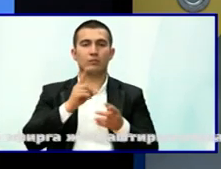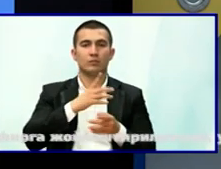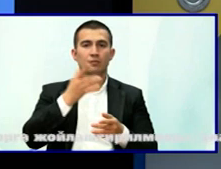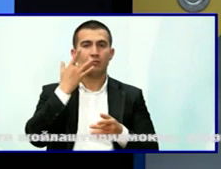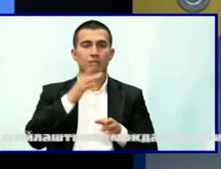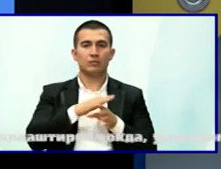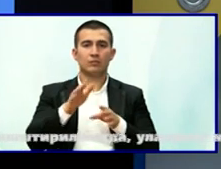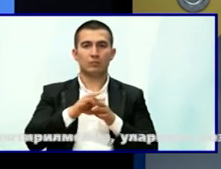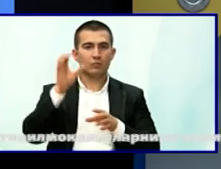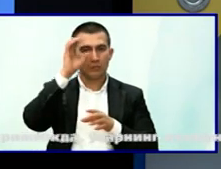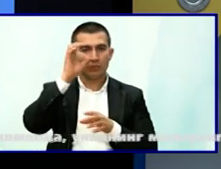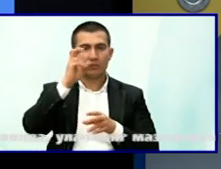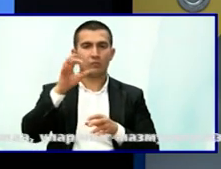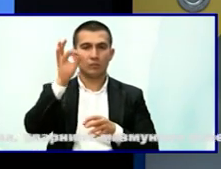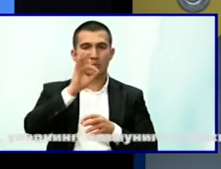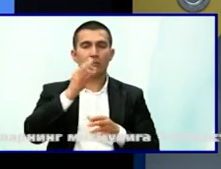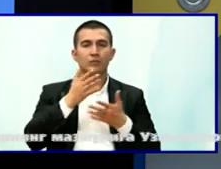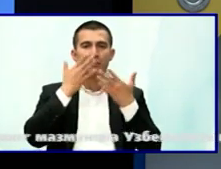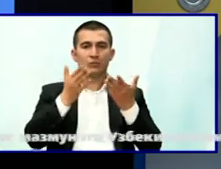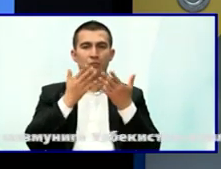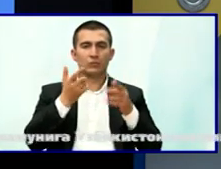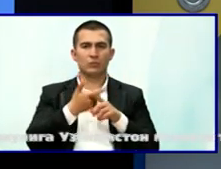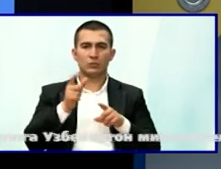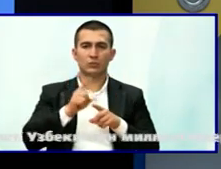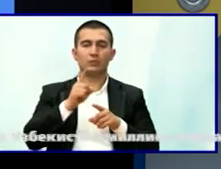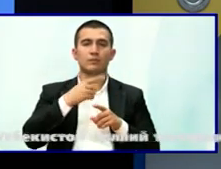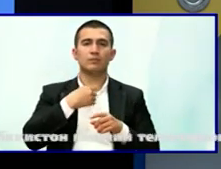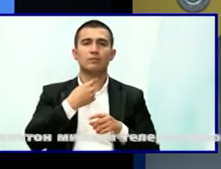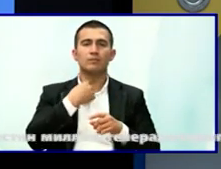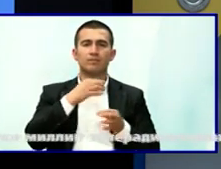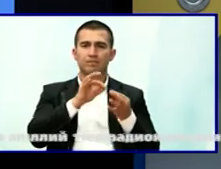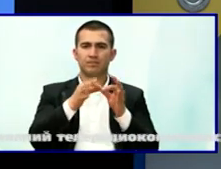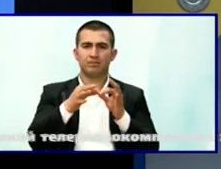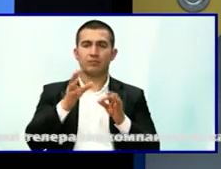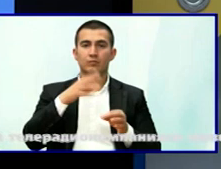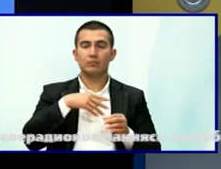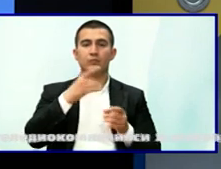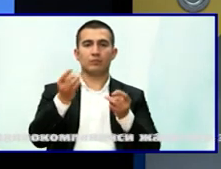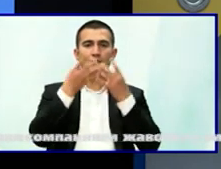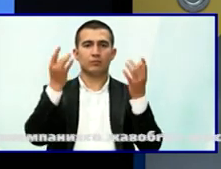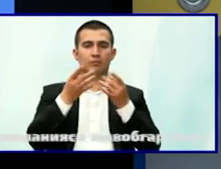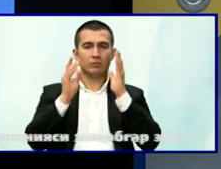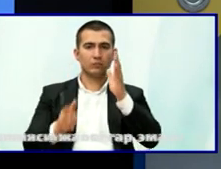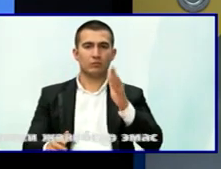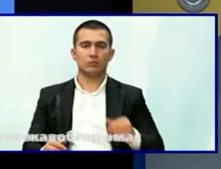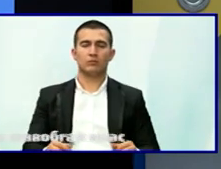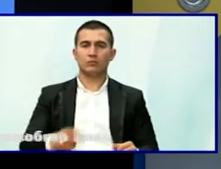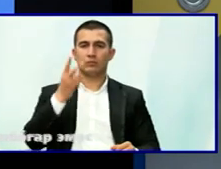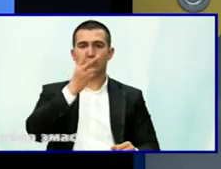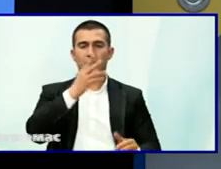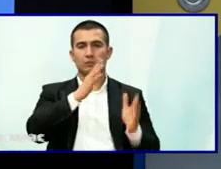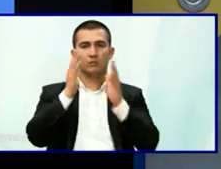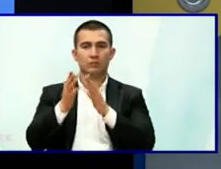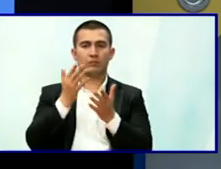O'zbekiston qasidasini qunt bilan o'qib, chiroyli qilib, ifodali qilib aytib beramiz. Va ikkinchi